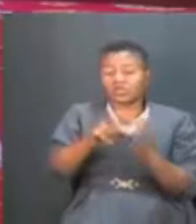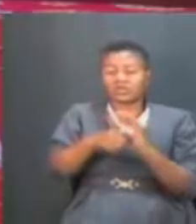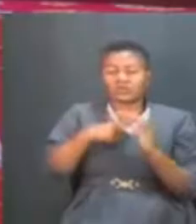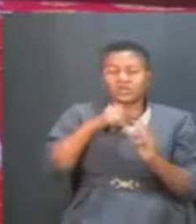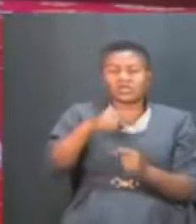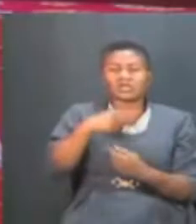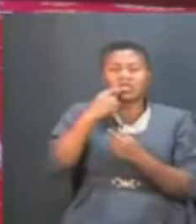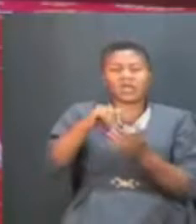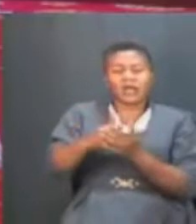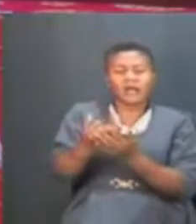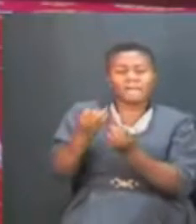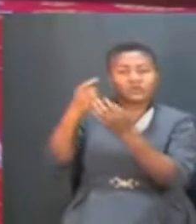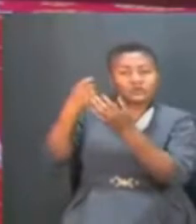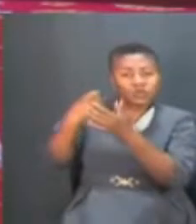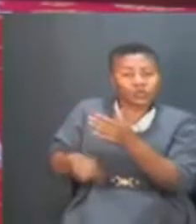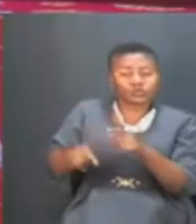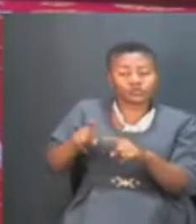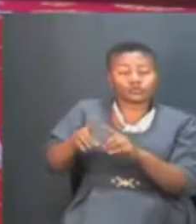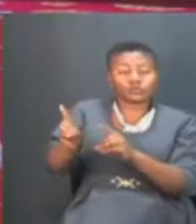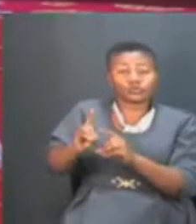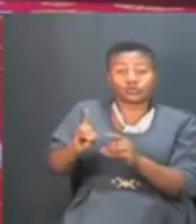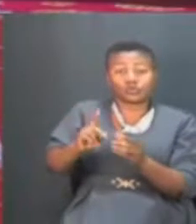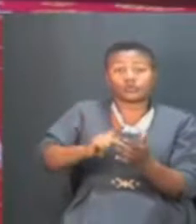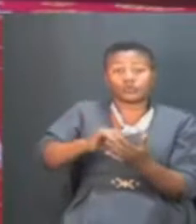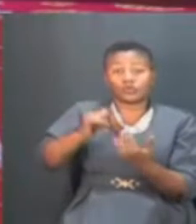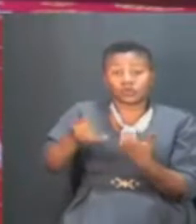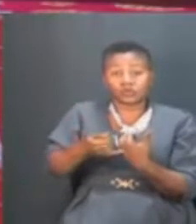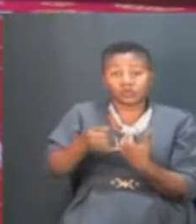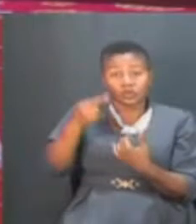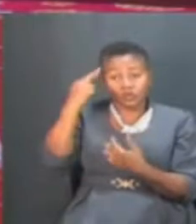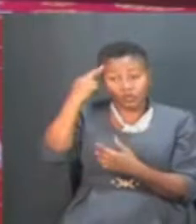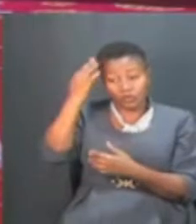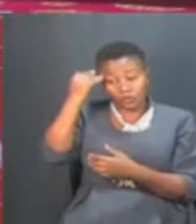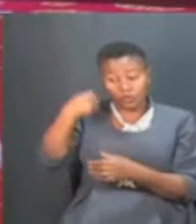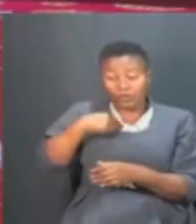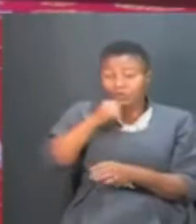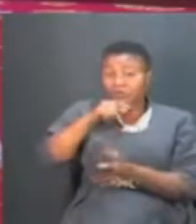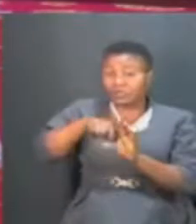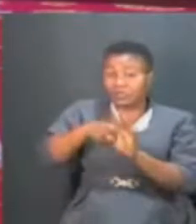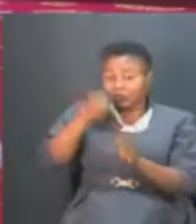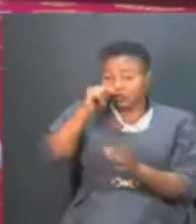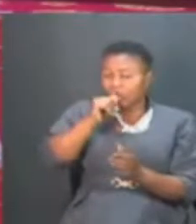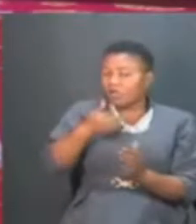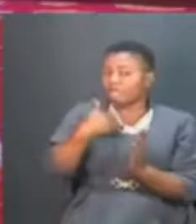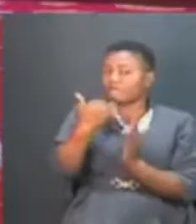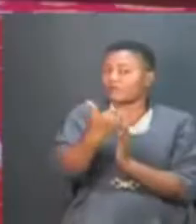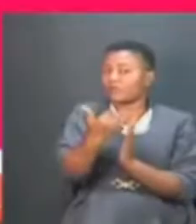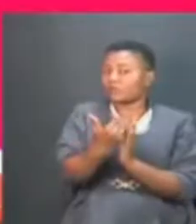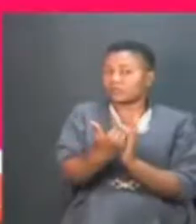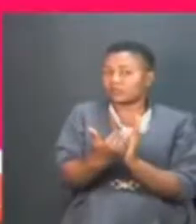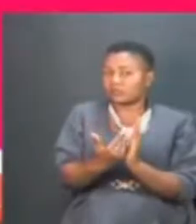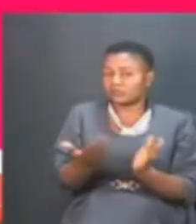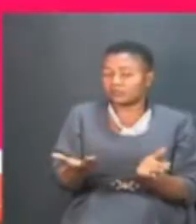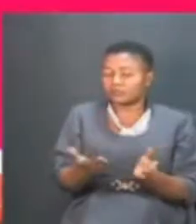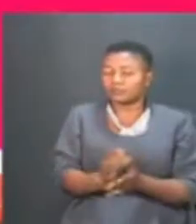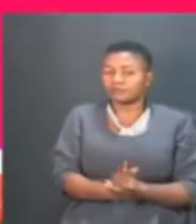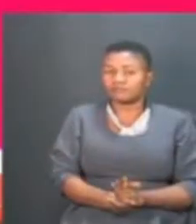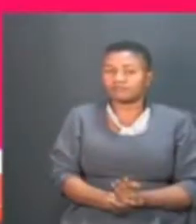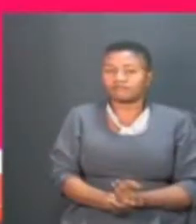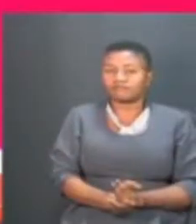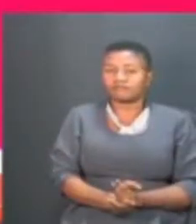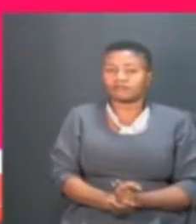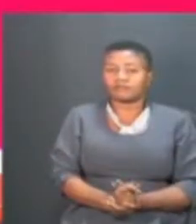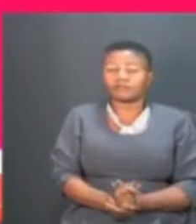the reason we are not starting yet is because we don't have a budget line for it. Yes. Any